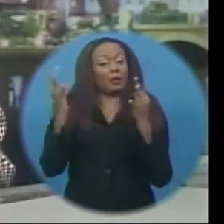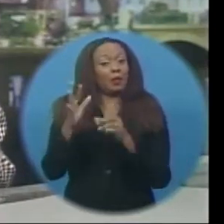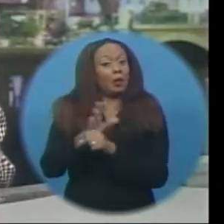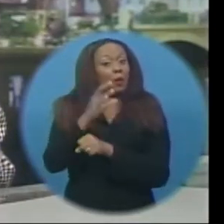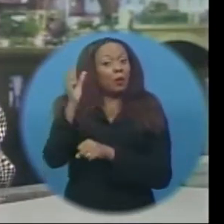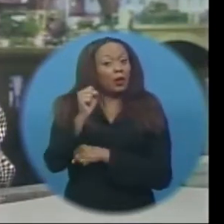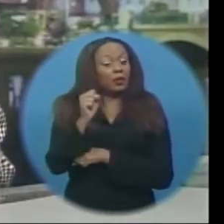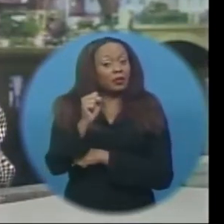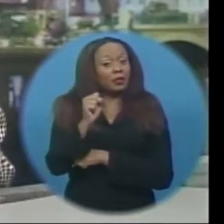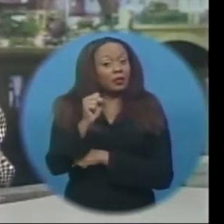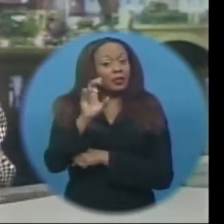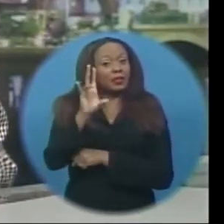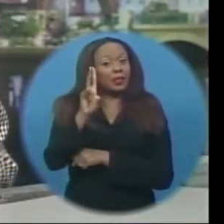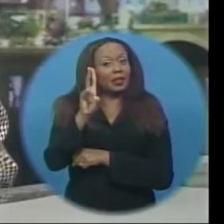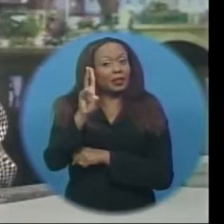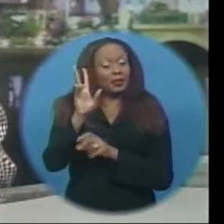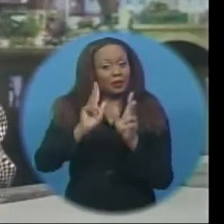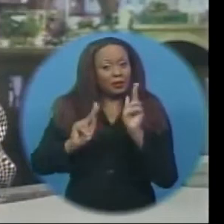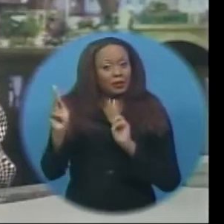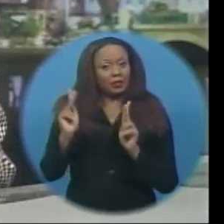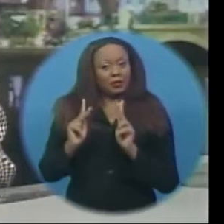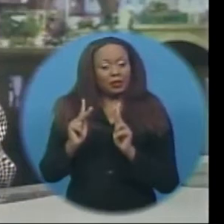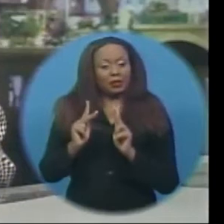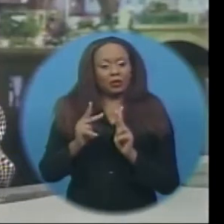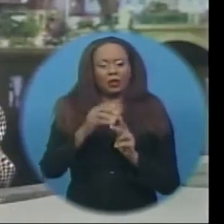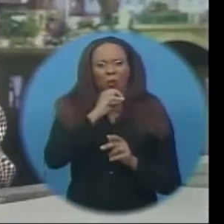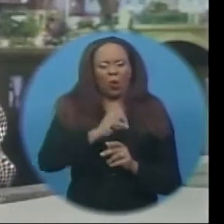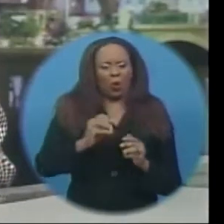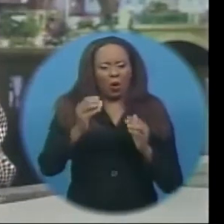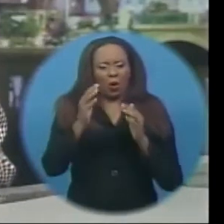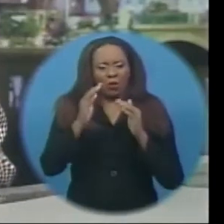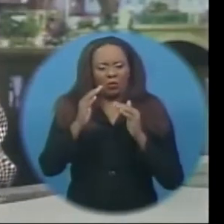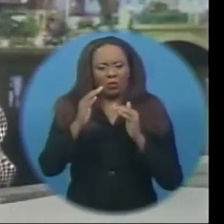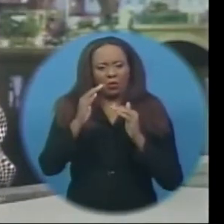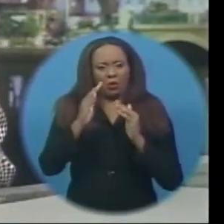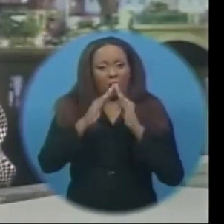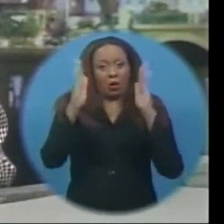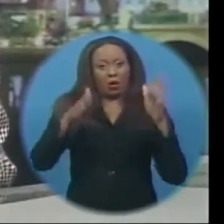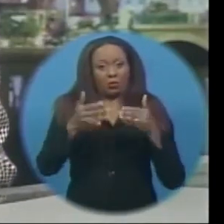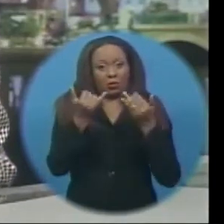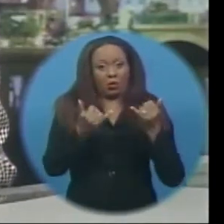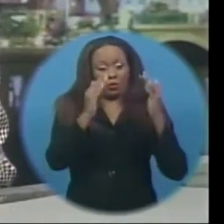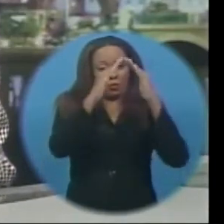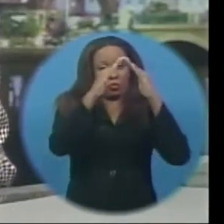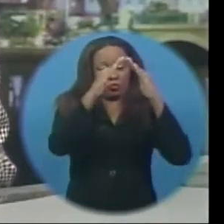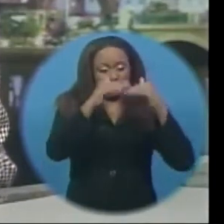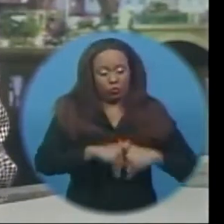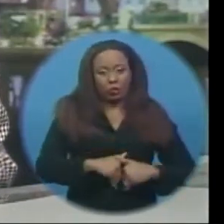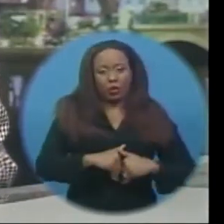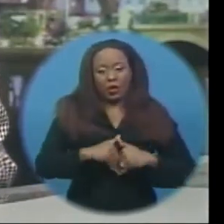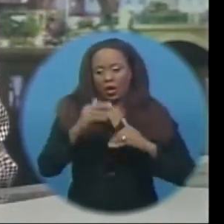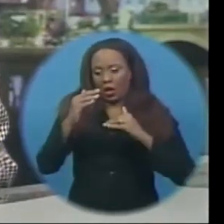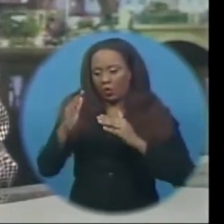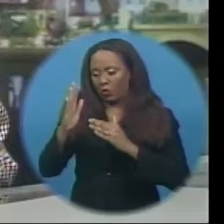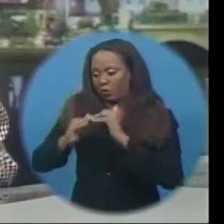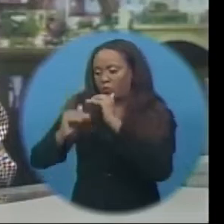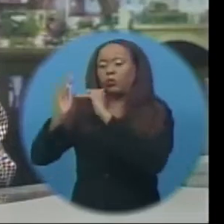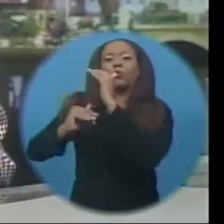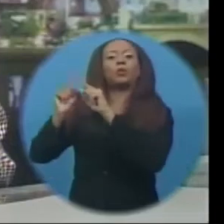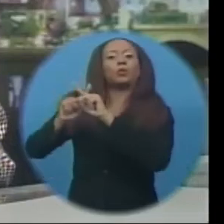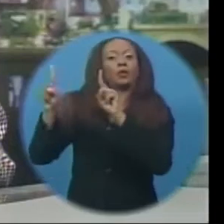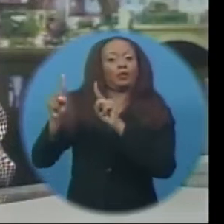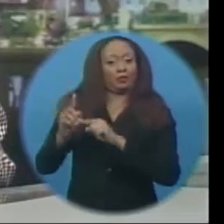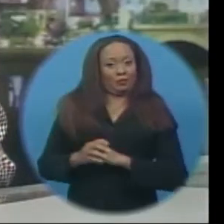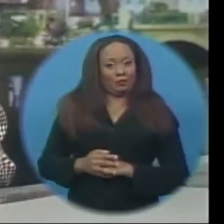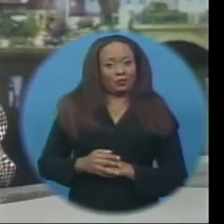be demolished and rebuilt. They will be relocated while the complete home makeover is taking place. The entire event will